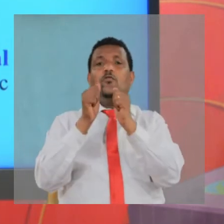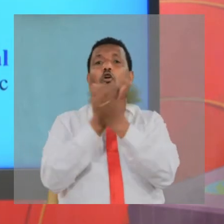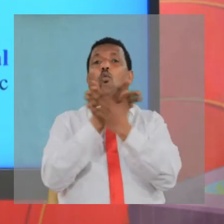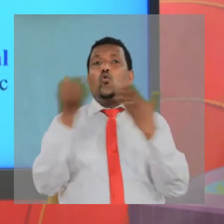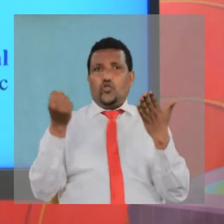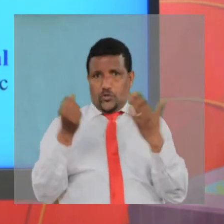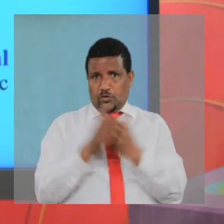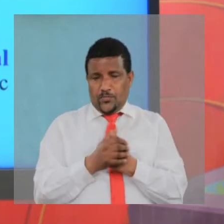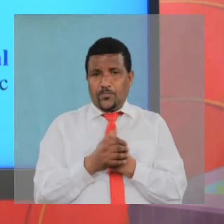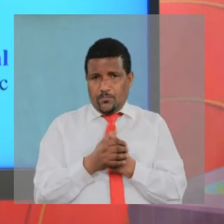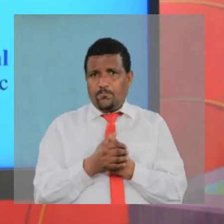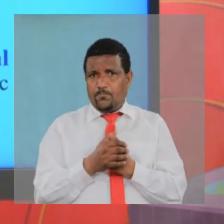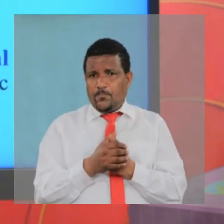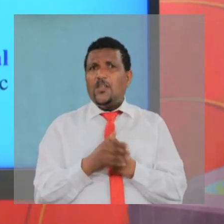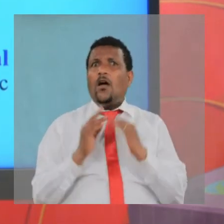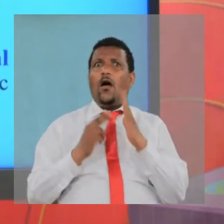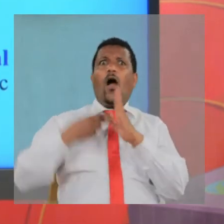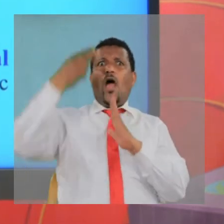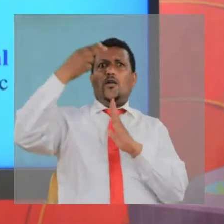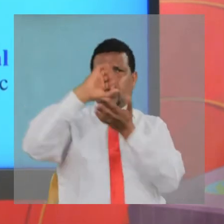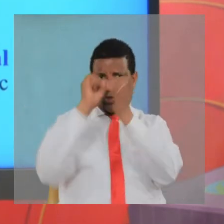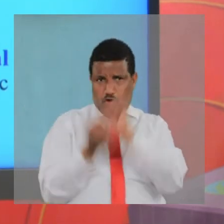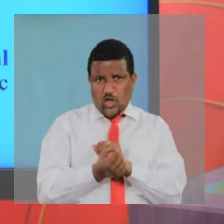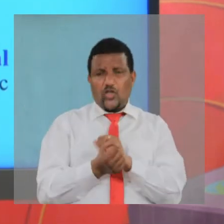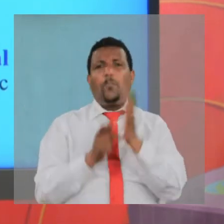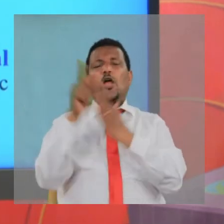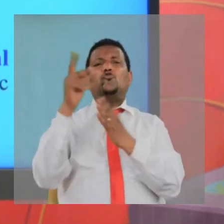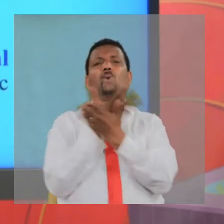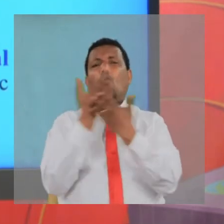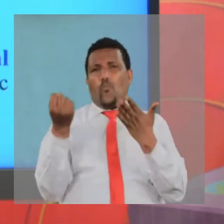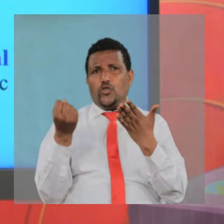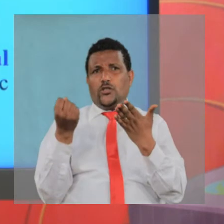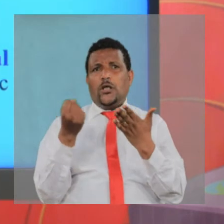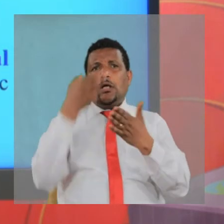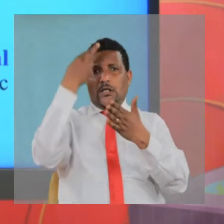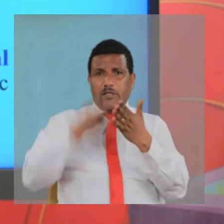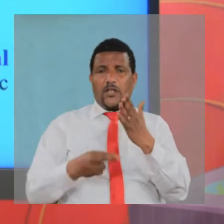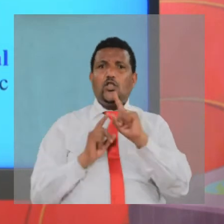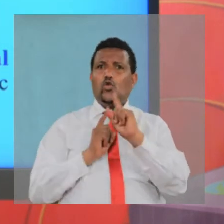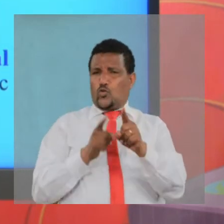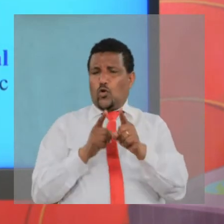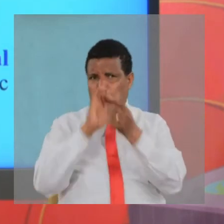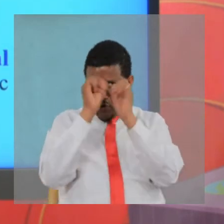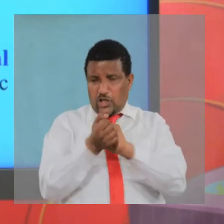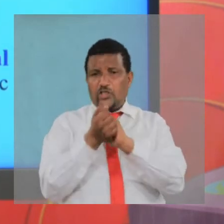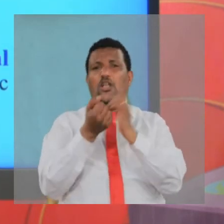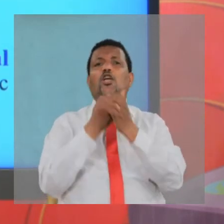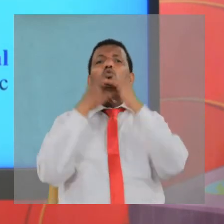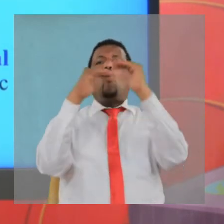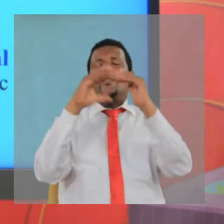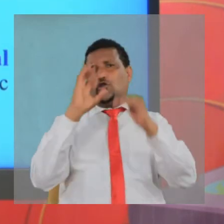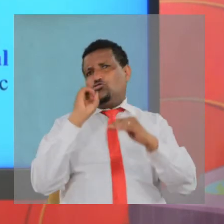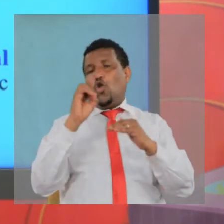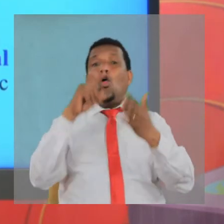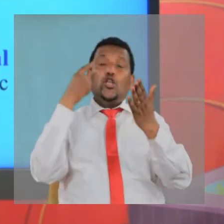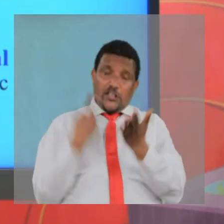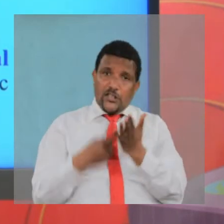is a higher change in price of a commodity, the resulting response changes in quantity is zero. This means the buyer will